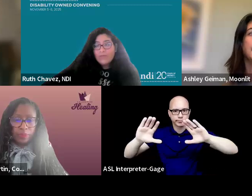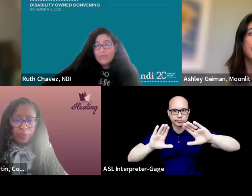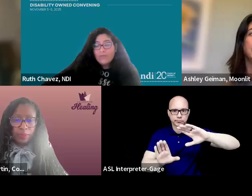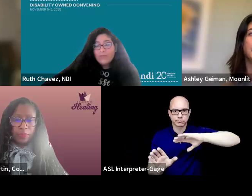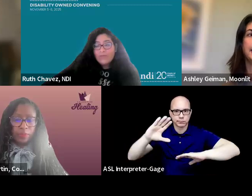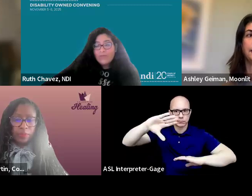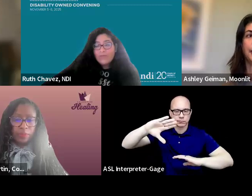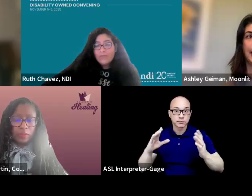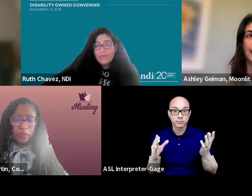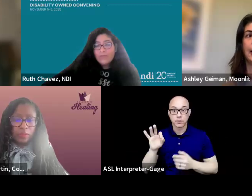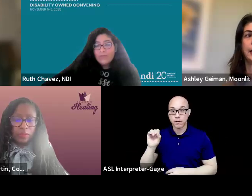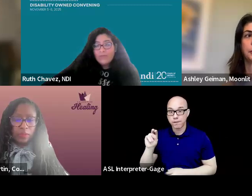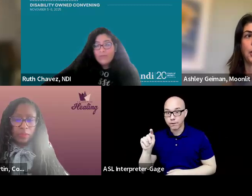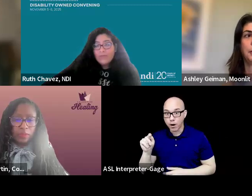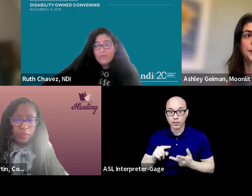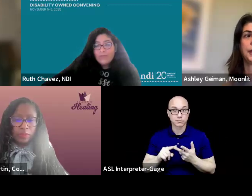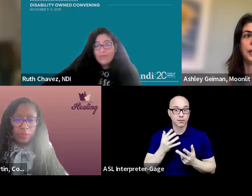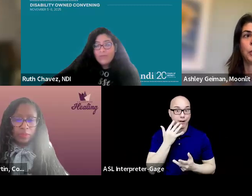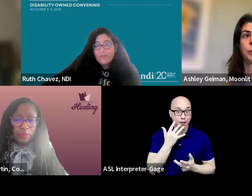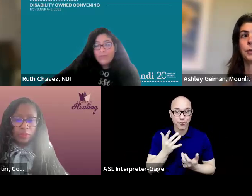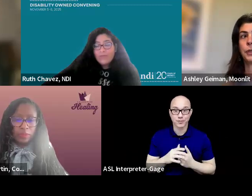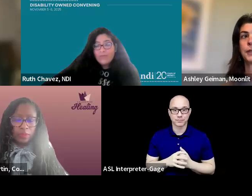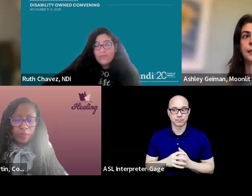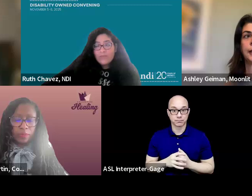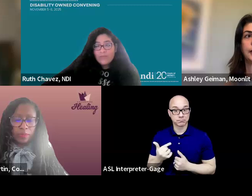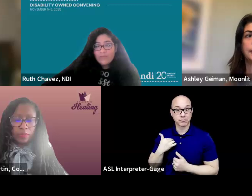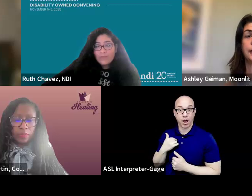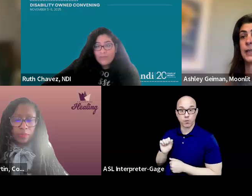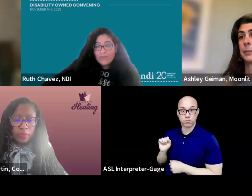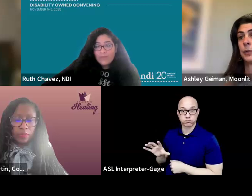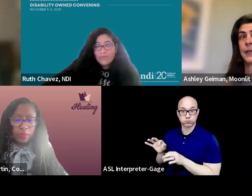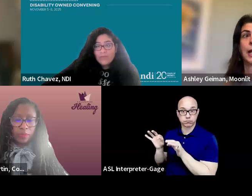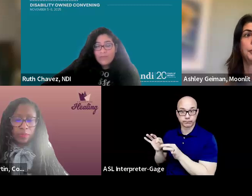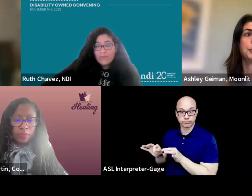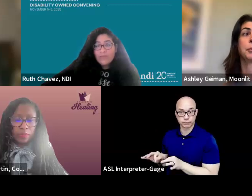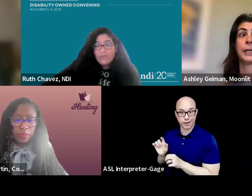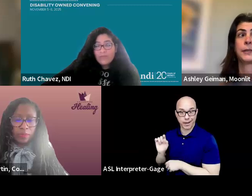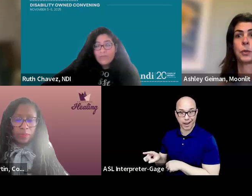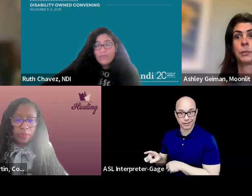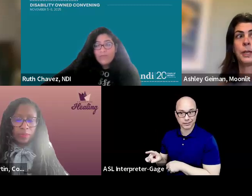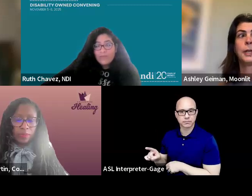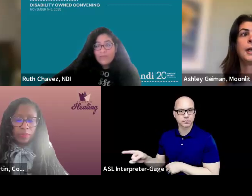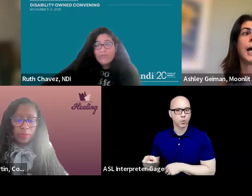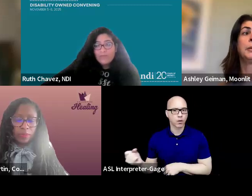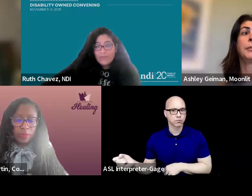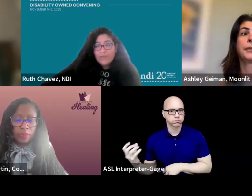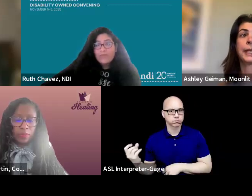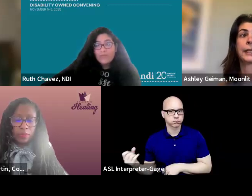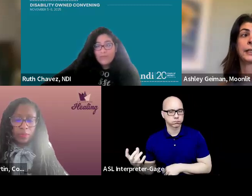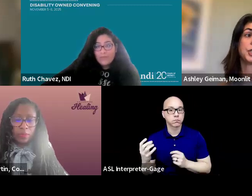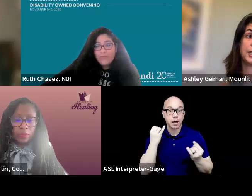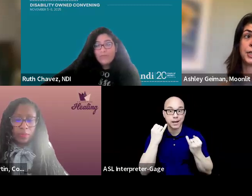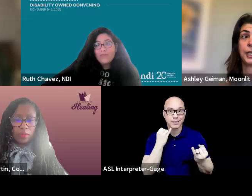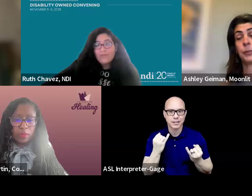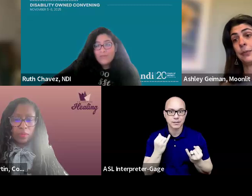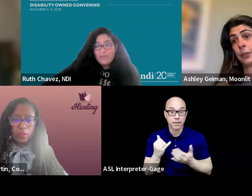fonts. I give AI prompts and it will produce ideas and examples that helps me brainstorm. Then